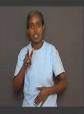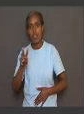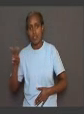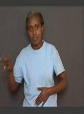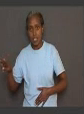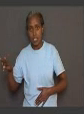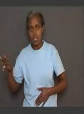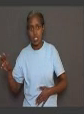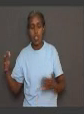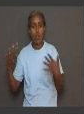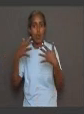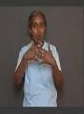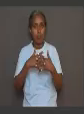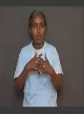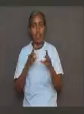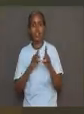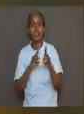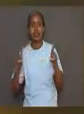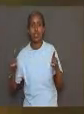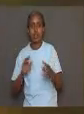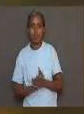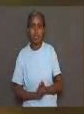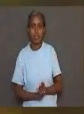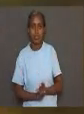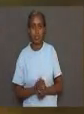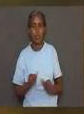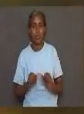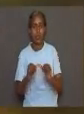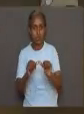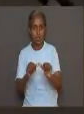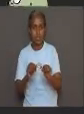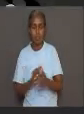their combined displacement. Go ahead now.